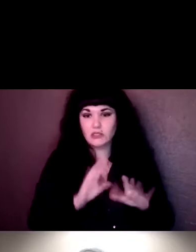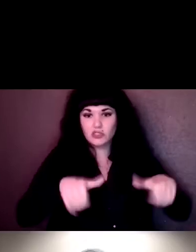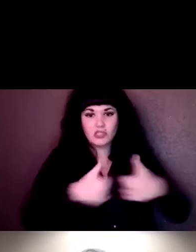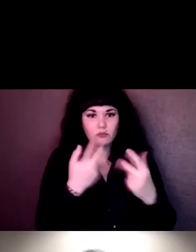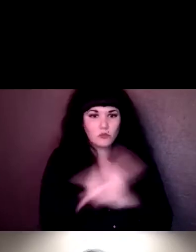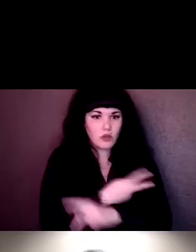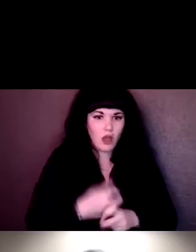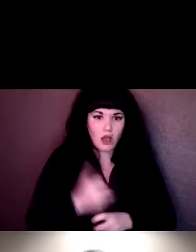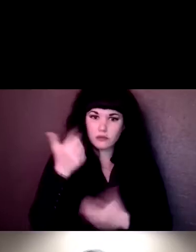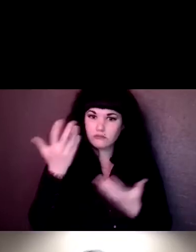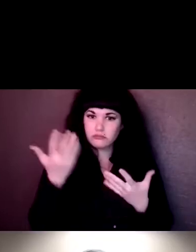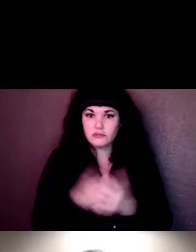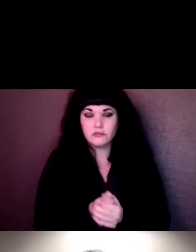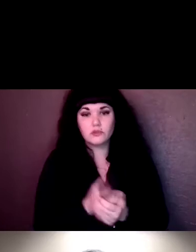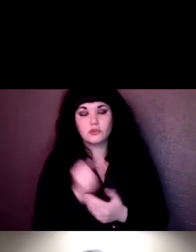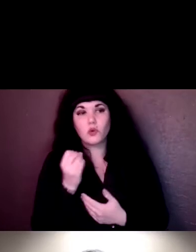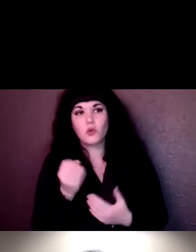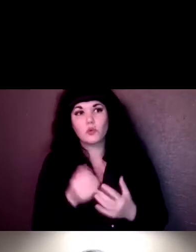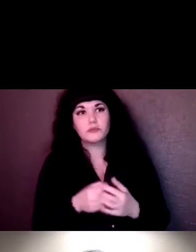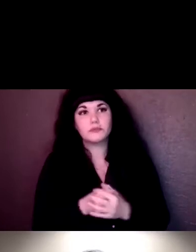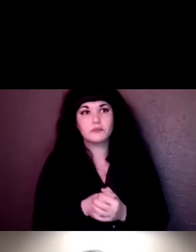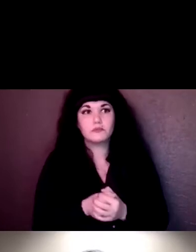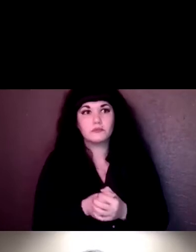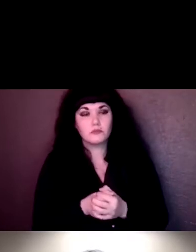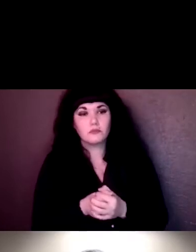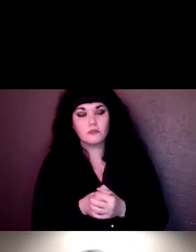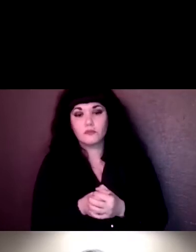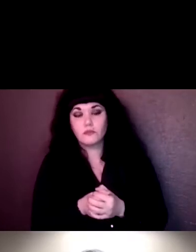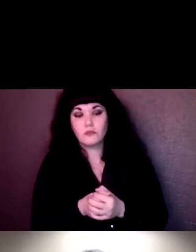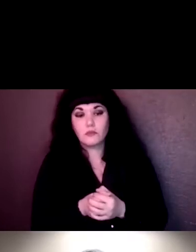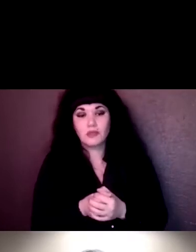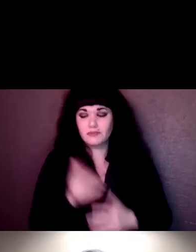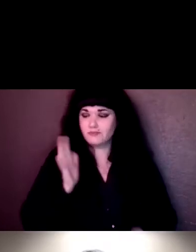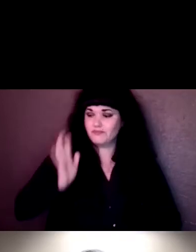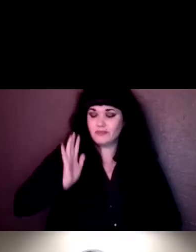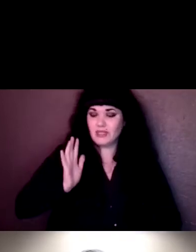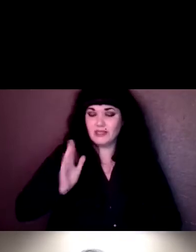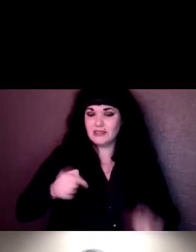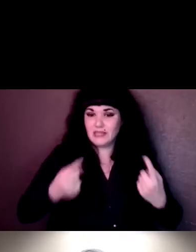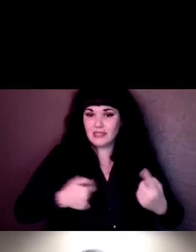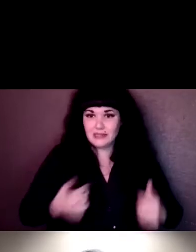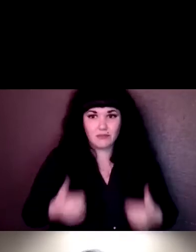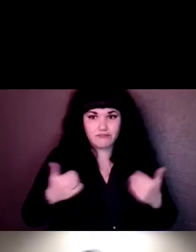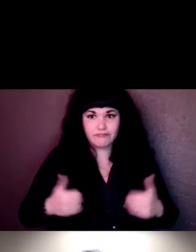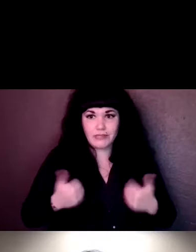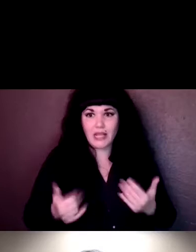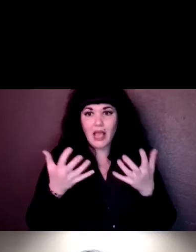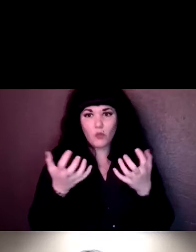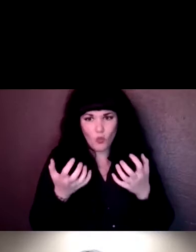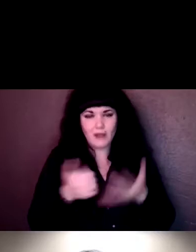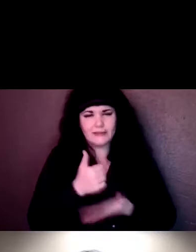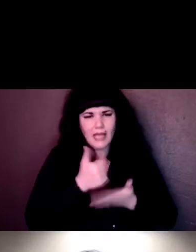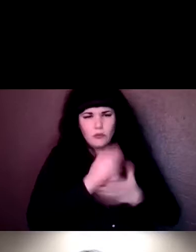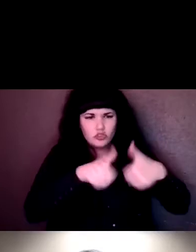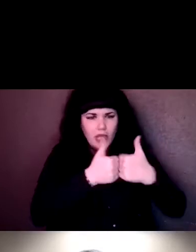say. So it was my passion from an early age to be able to reduce that challenge. And